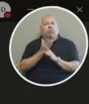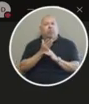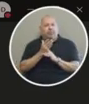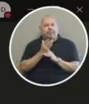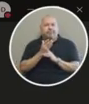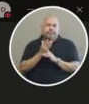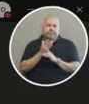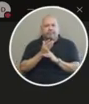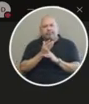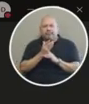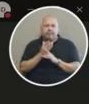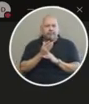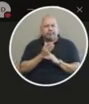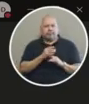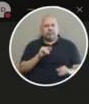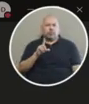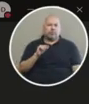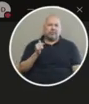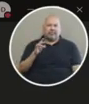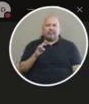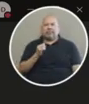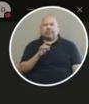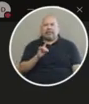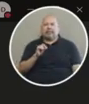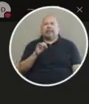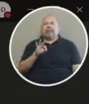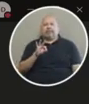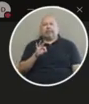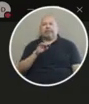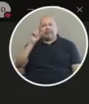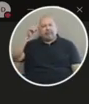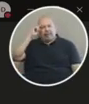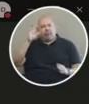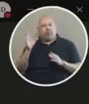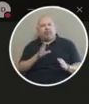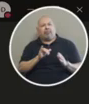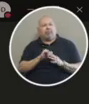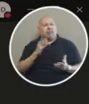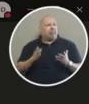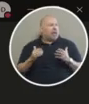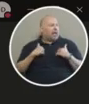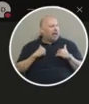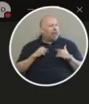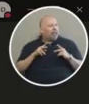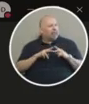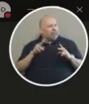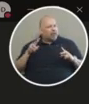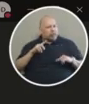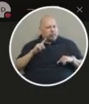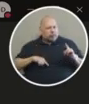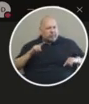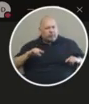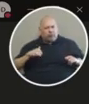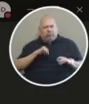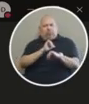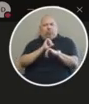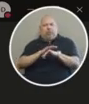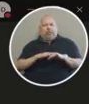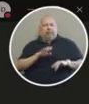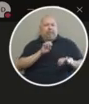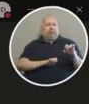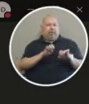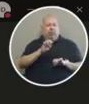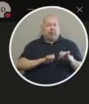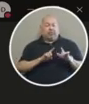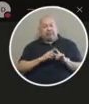through the 2017, 18, 19 capital plans. Those are the ones that also have various streets that we're going to be doing an evaluation